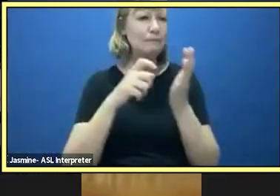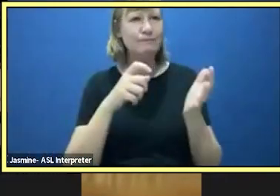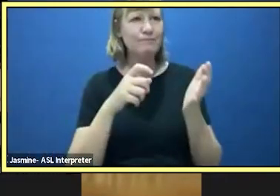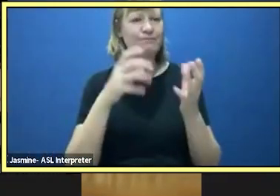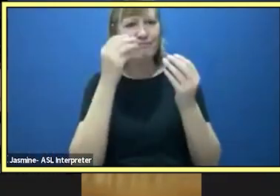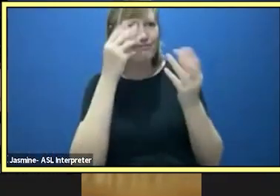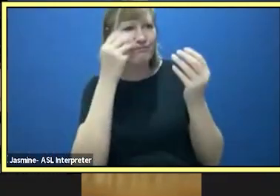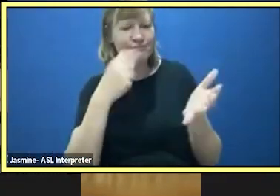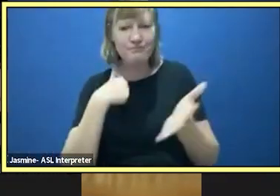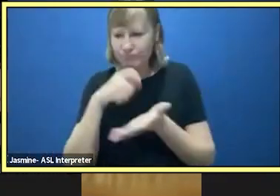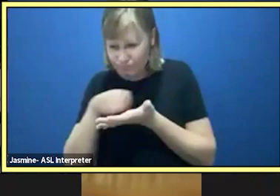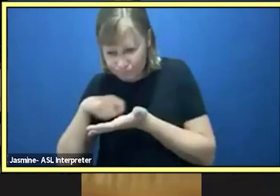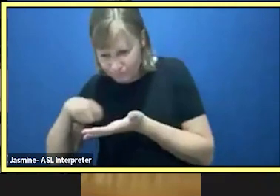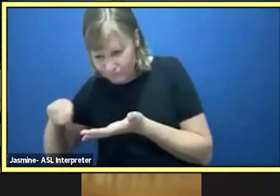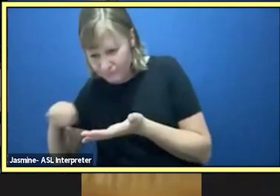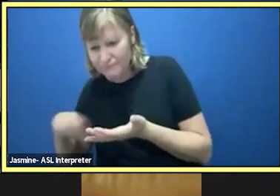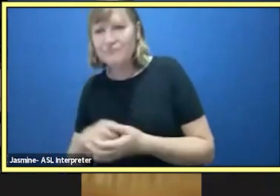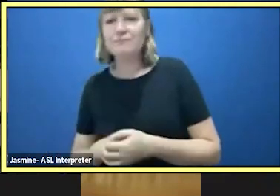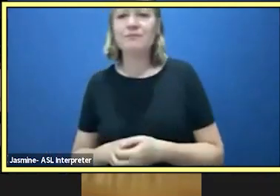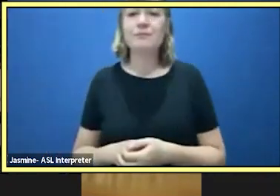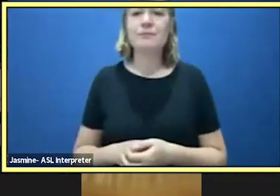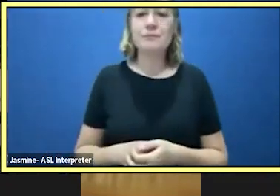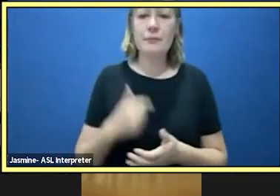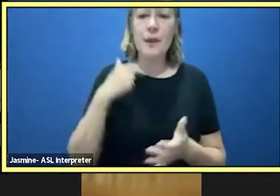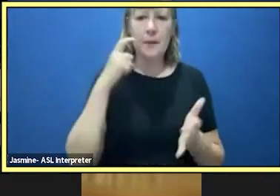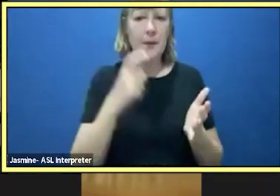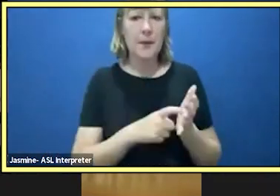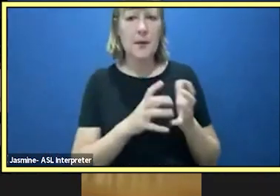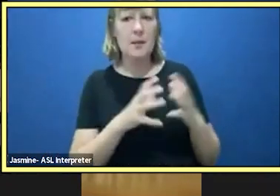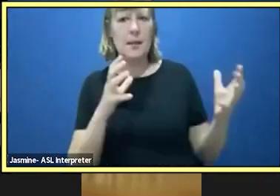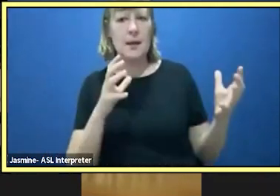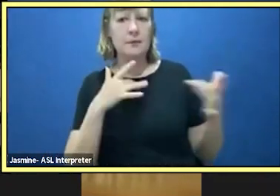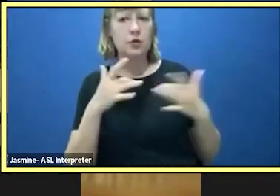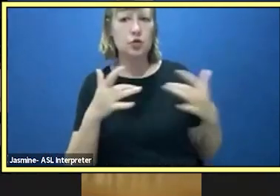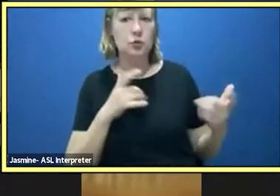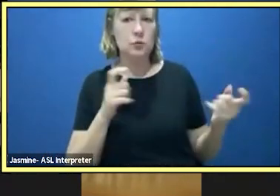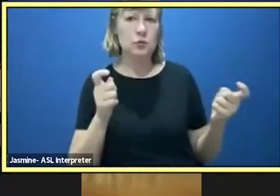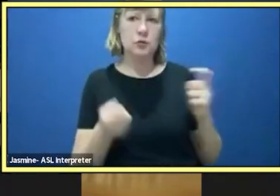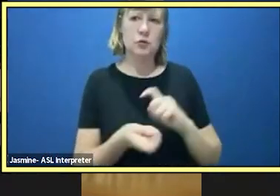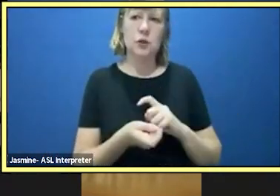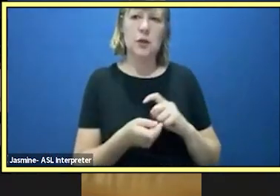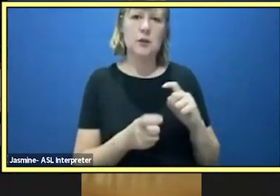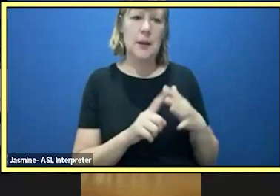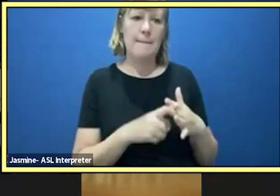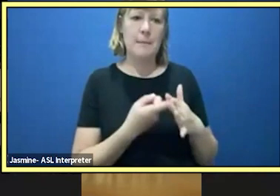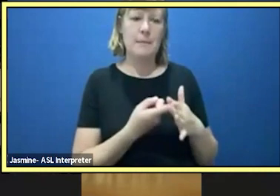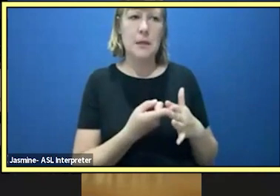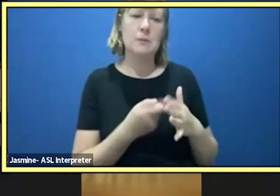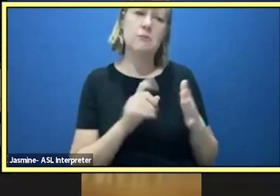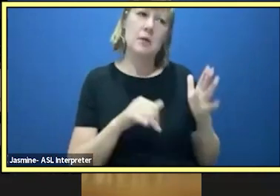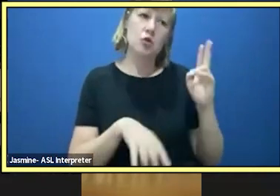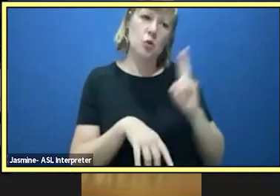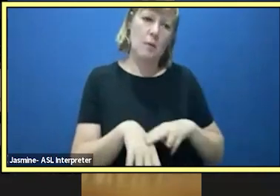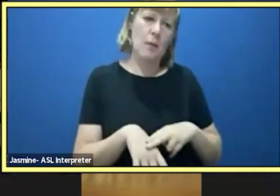I noticed that there are a lot of concerns about the change that's being implemented. That's normal. Somebody asked